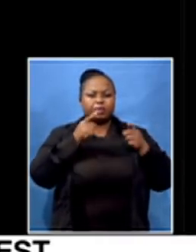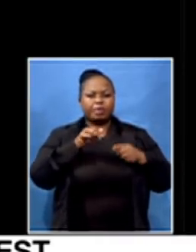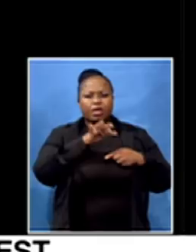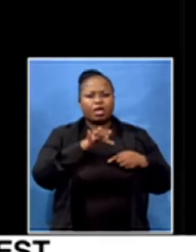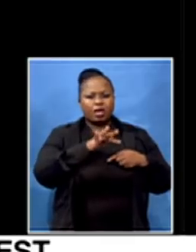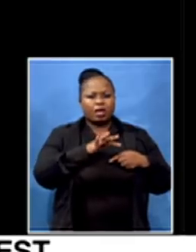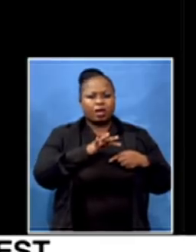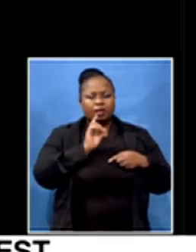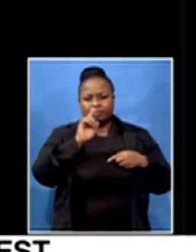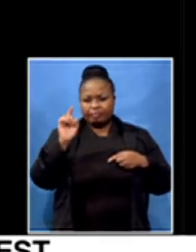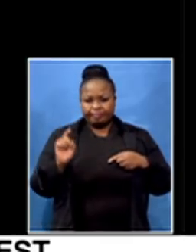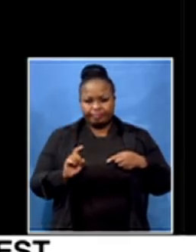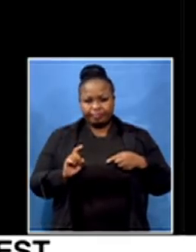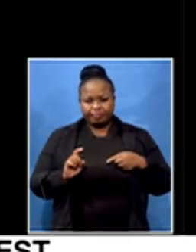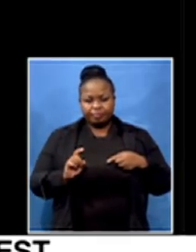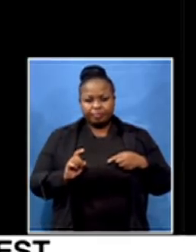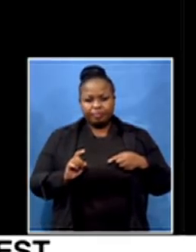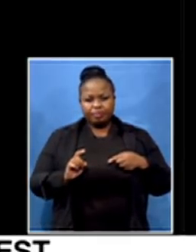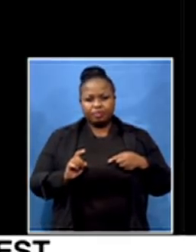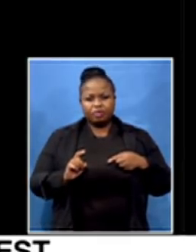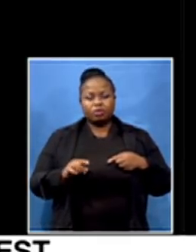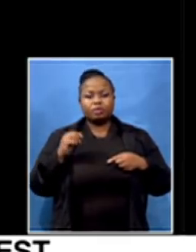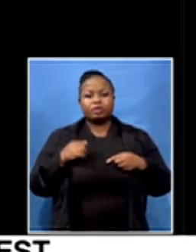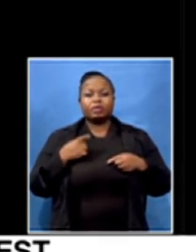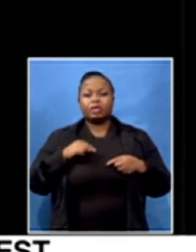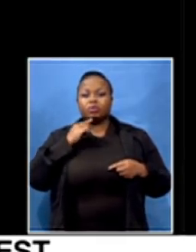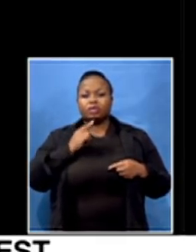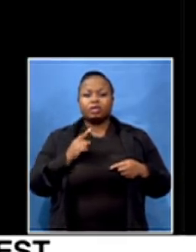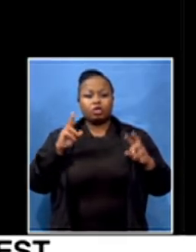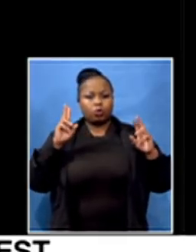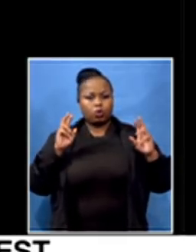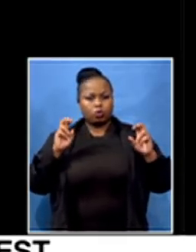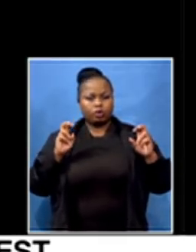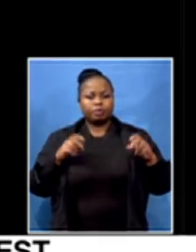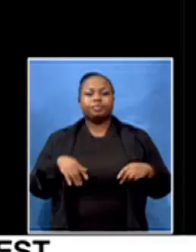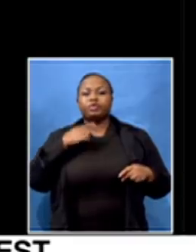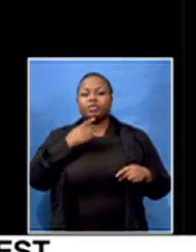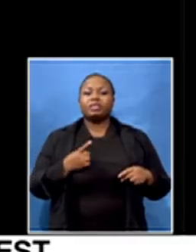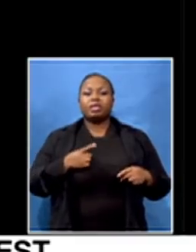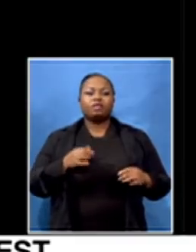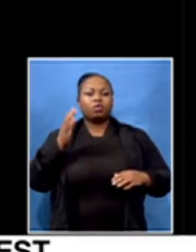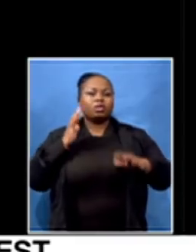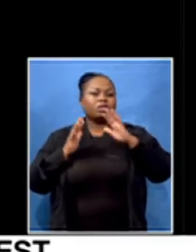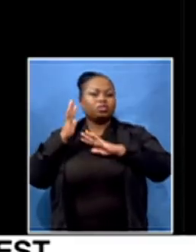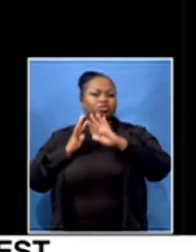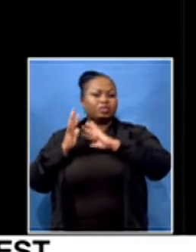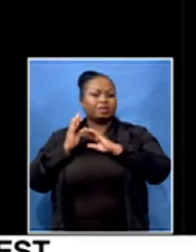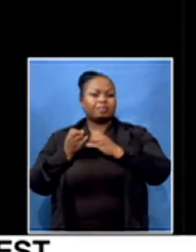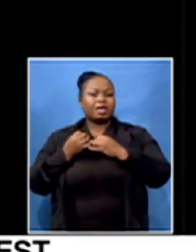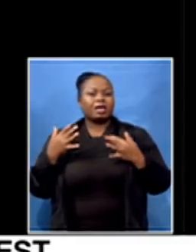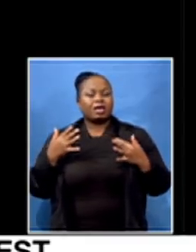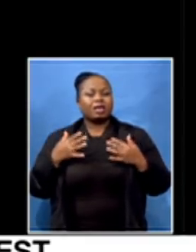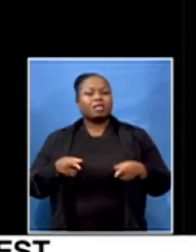Mangaung quickly, and you just quickly said, and I quote, the various history of Mangaung being added as a hotspot.